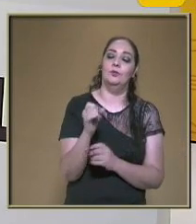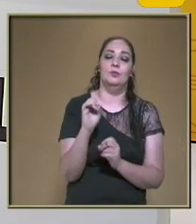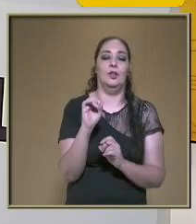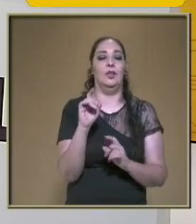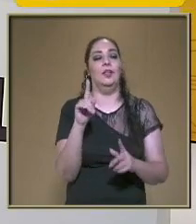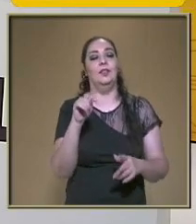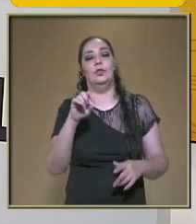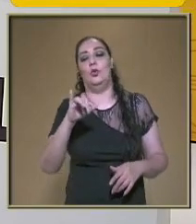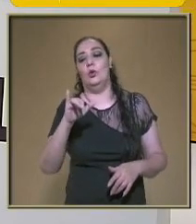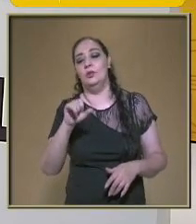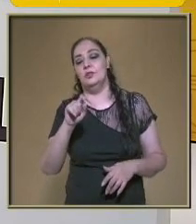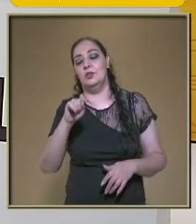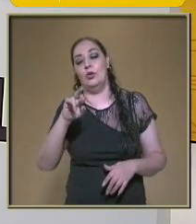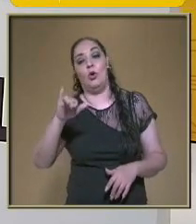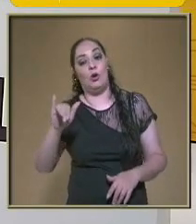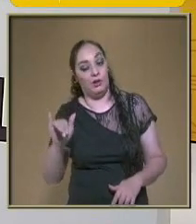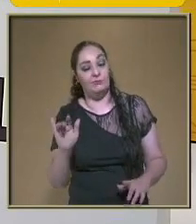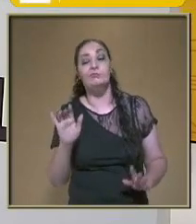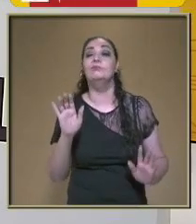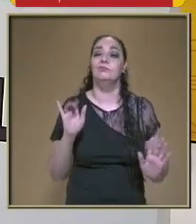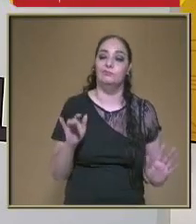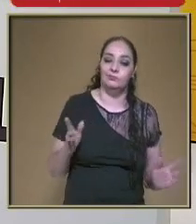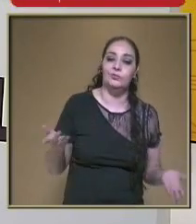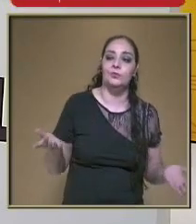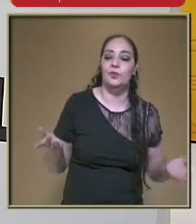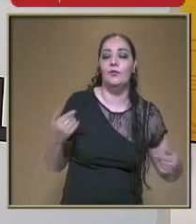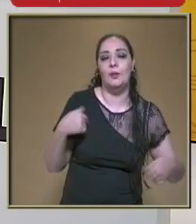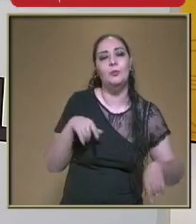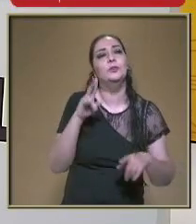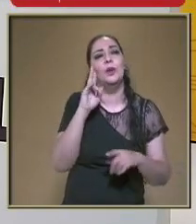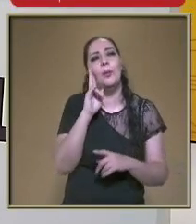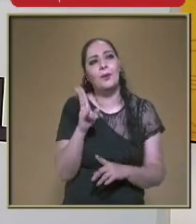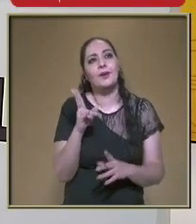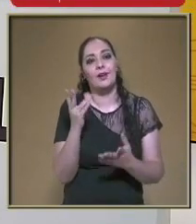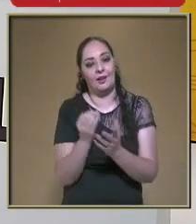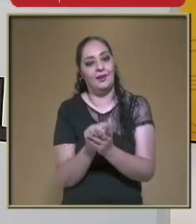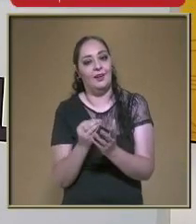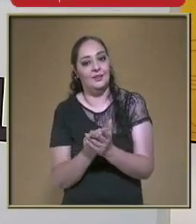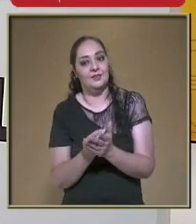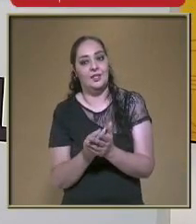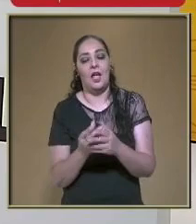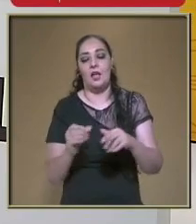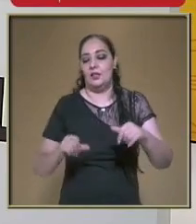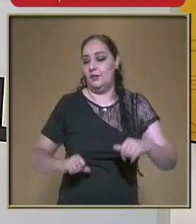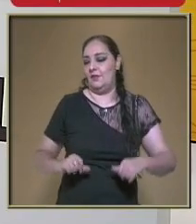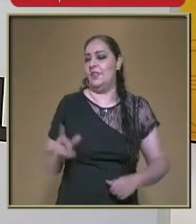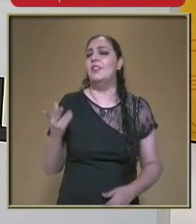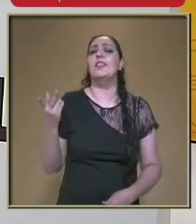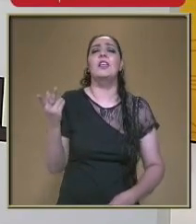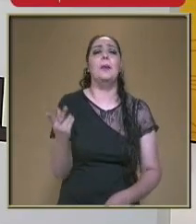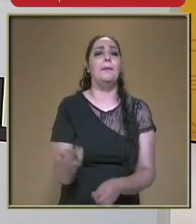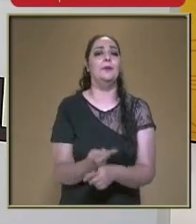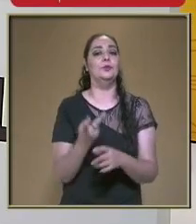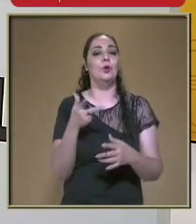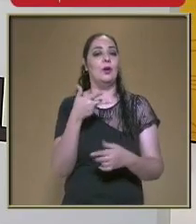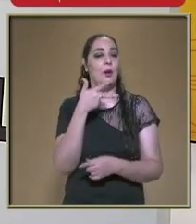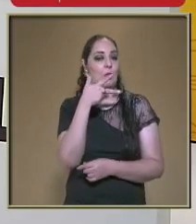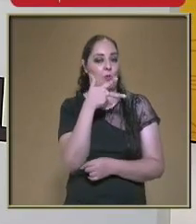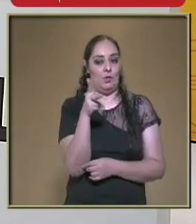Woody. Yes, kind of that. Okay, let's continue with the class. Video activity. What happened in this video? Did